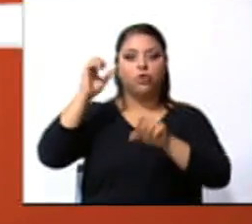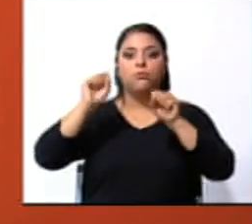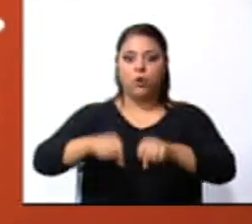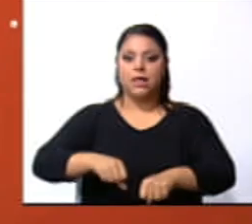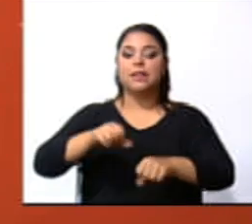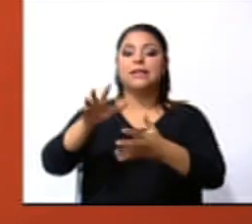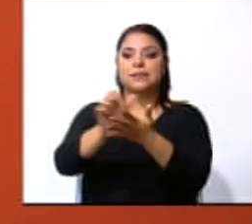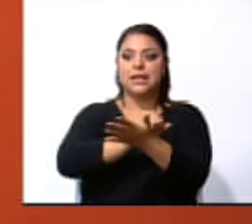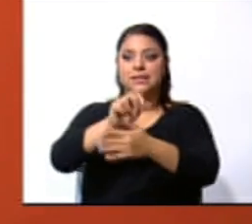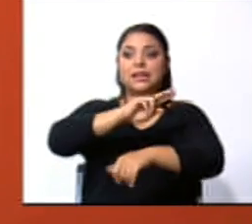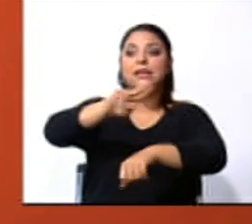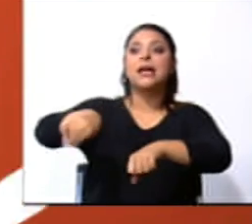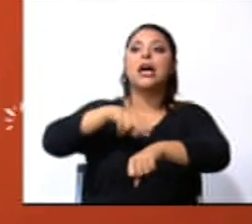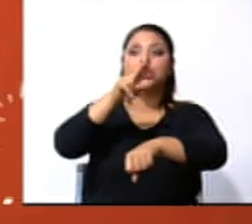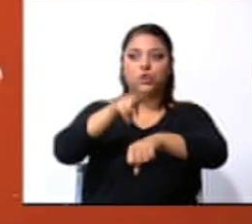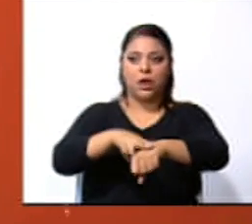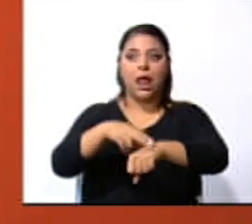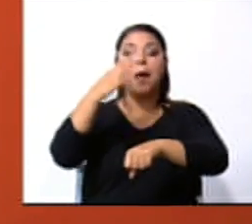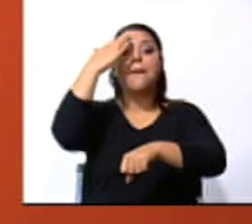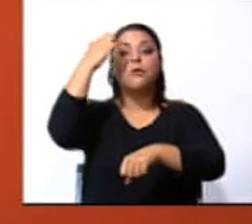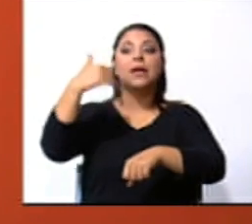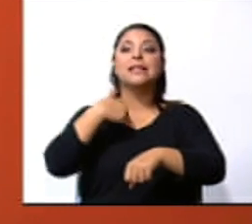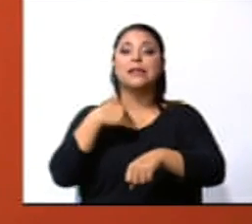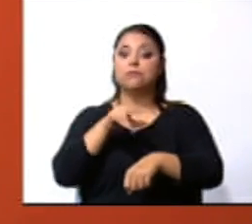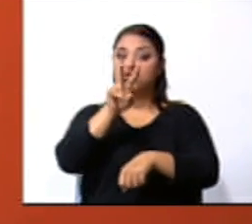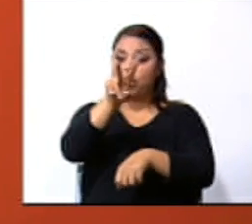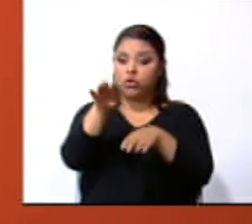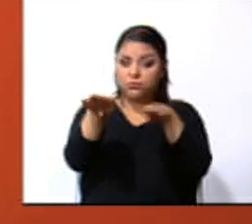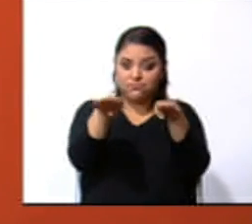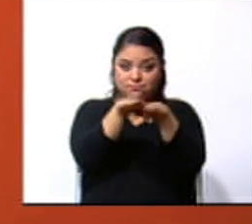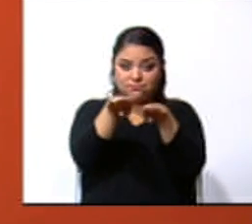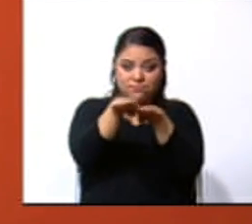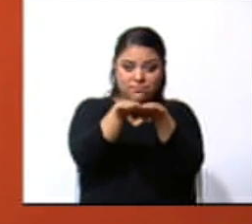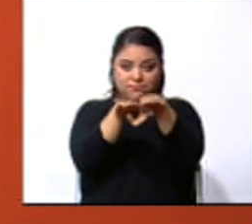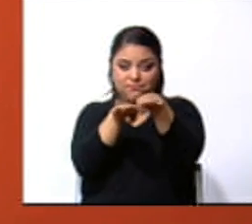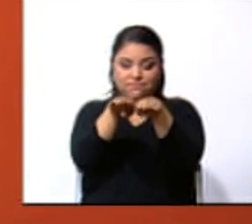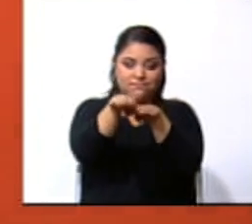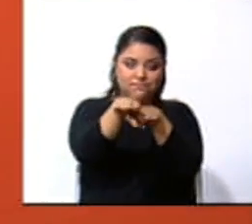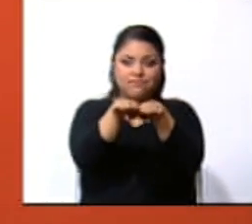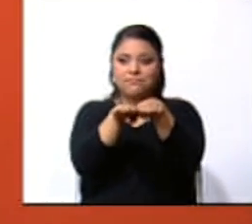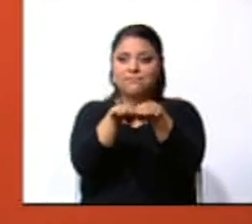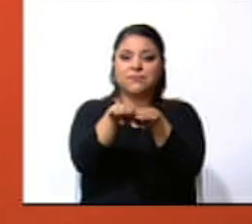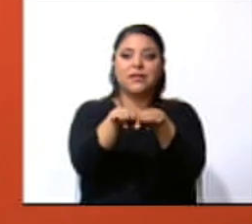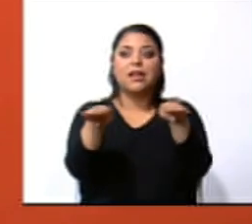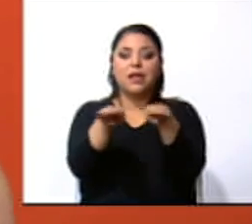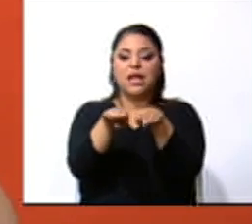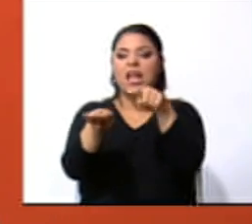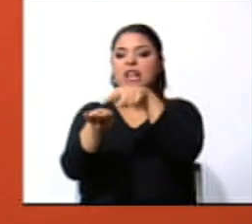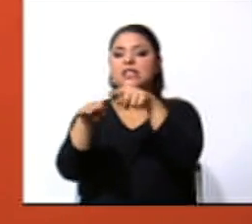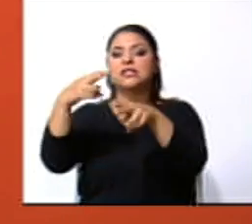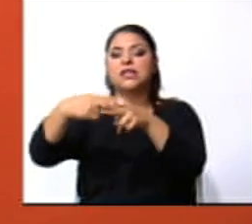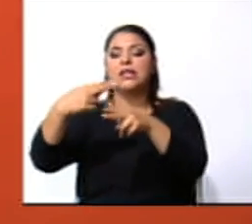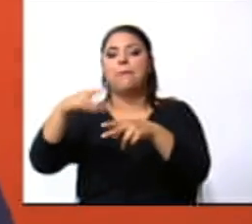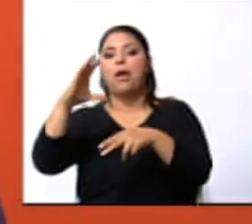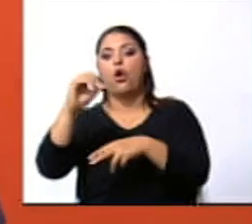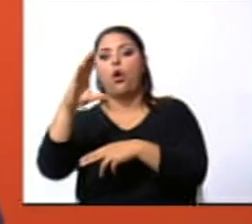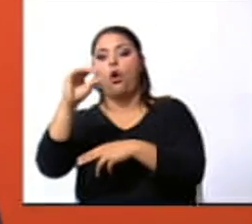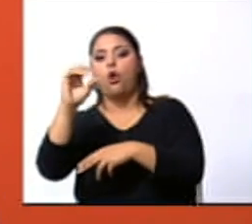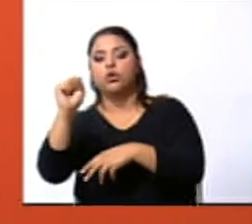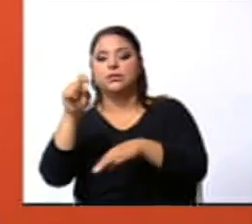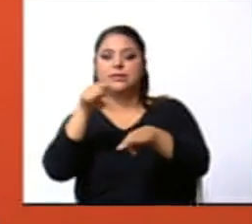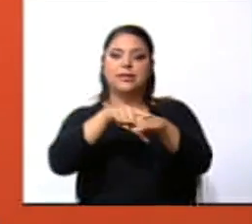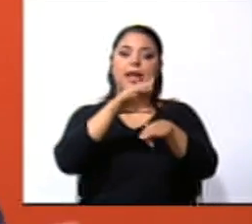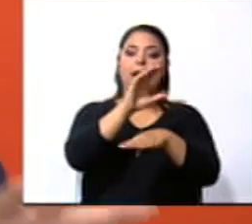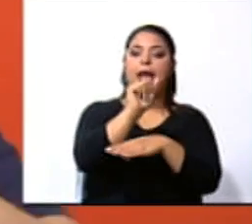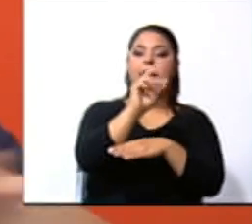on top of two puzzle pieces called tectonic plates. They are called Cocos and Caribe. This is